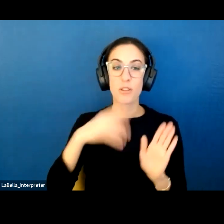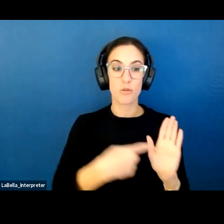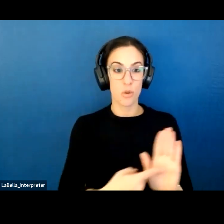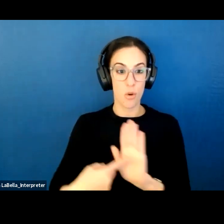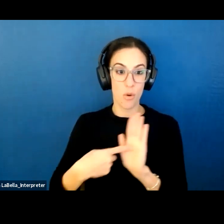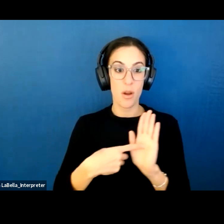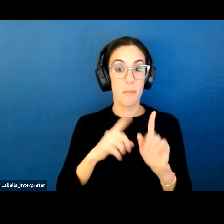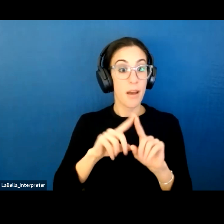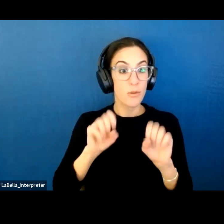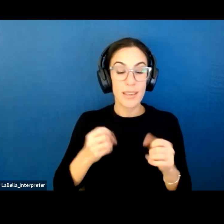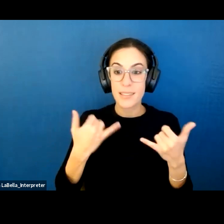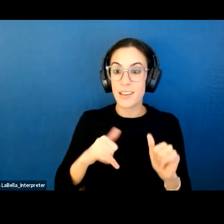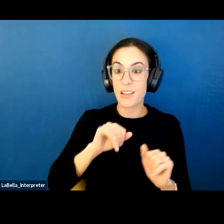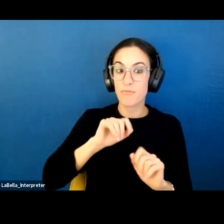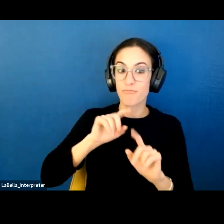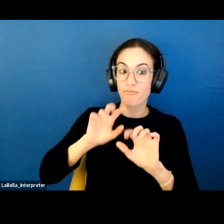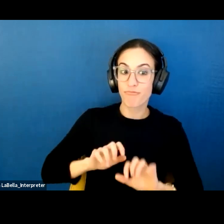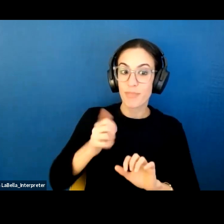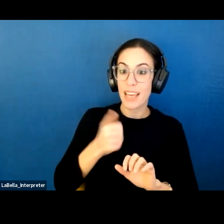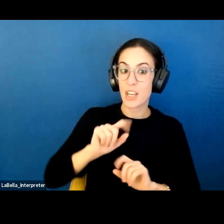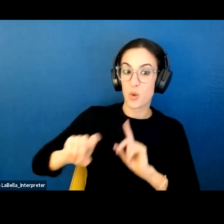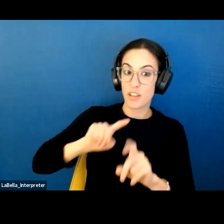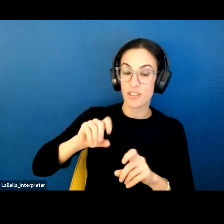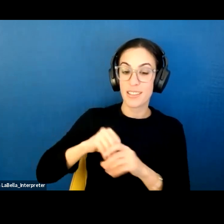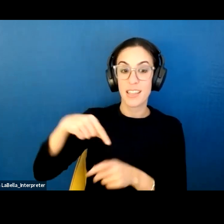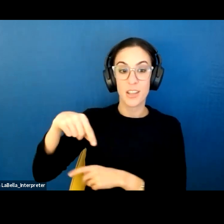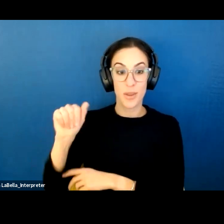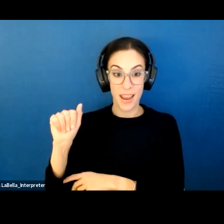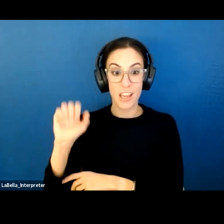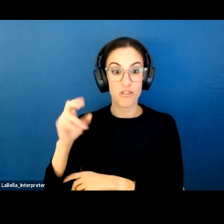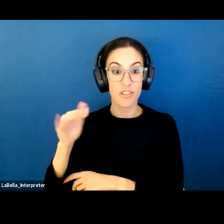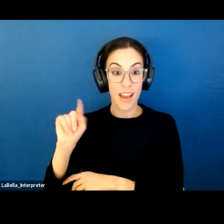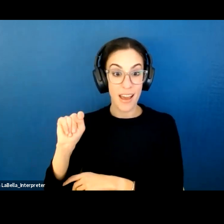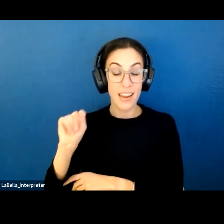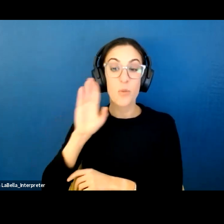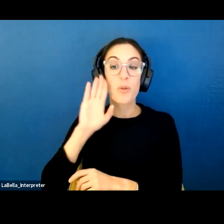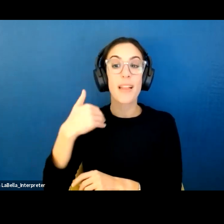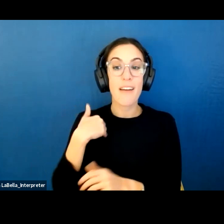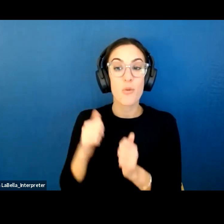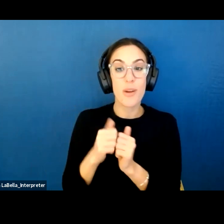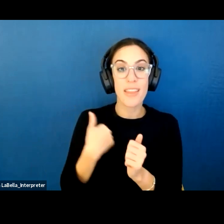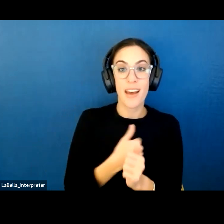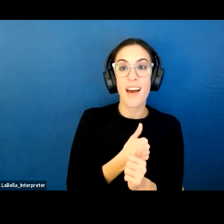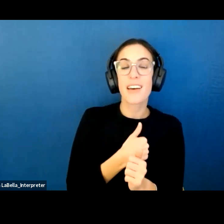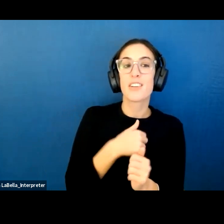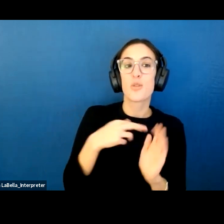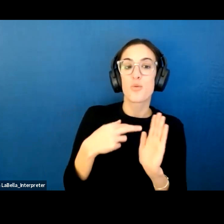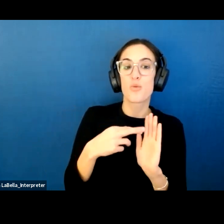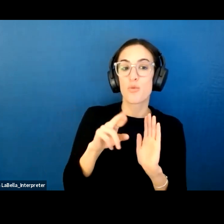the chat. And we will have with us Representative Bloomley and Judy Dow, the final session